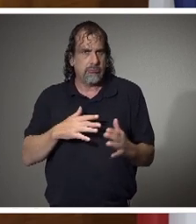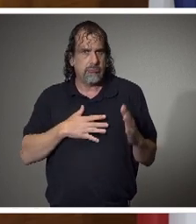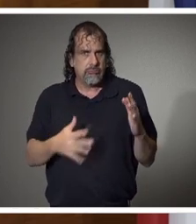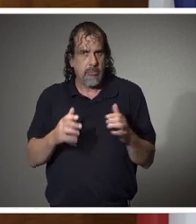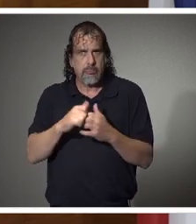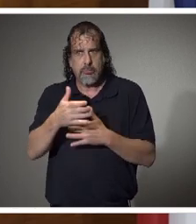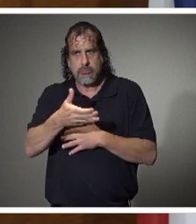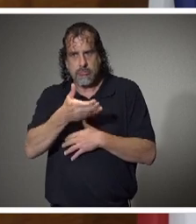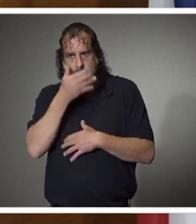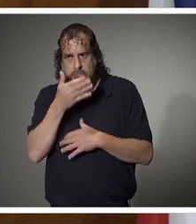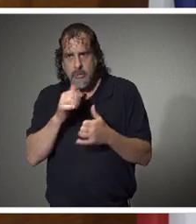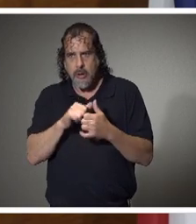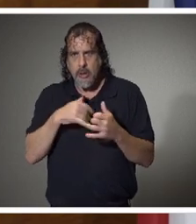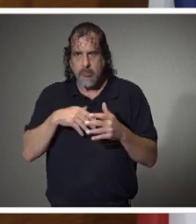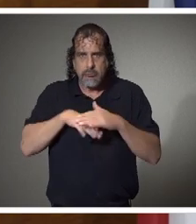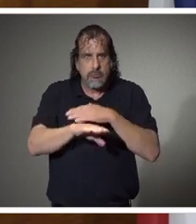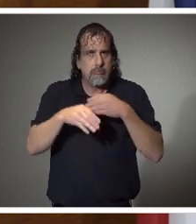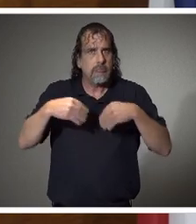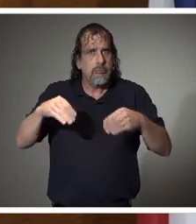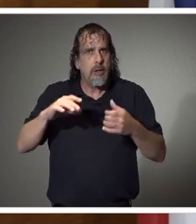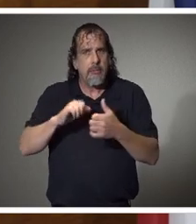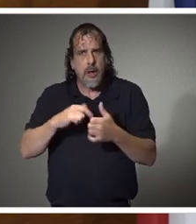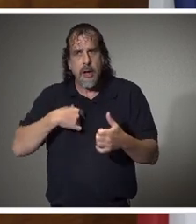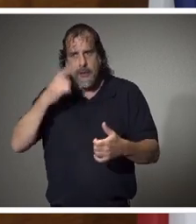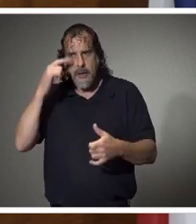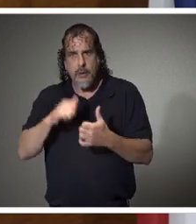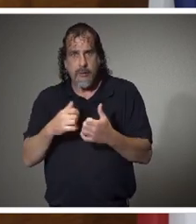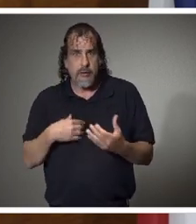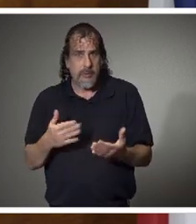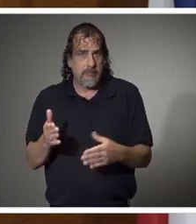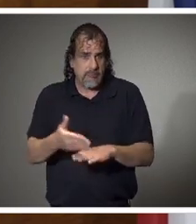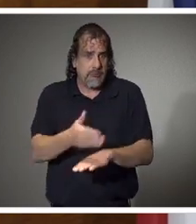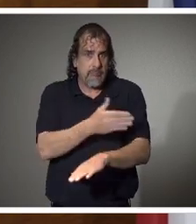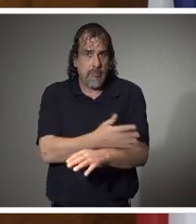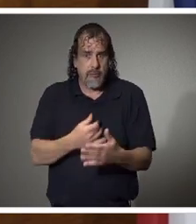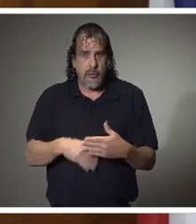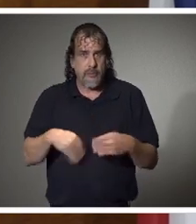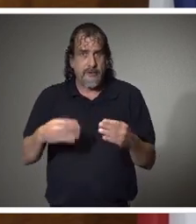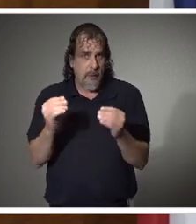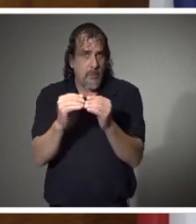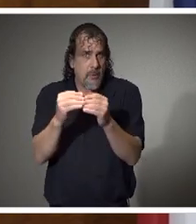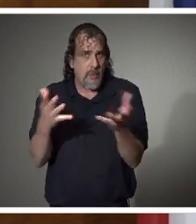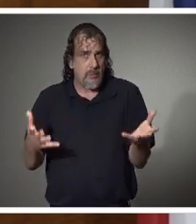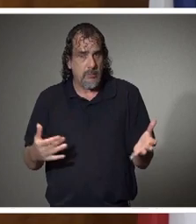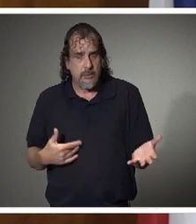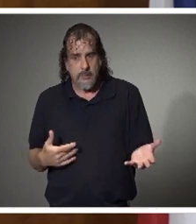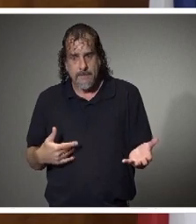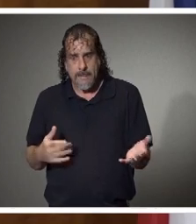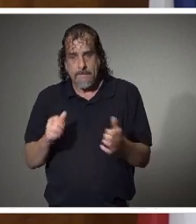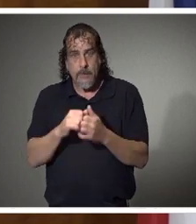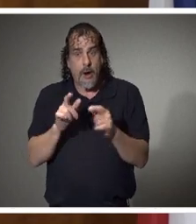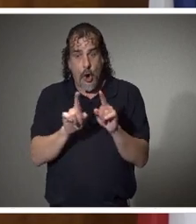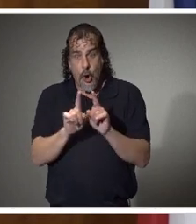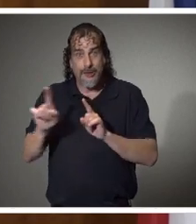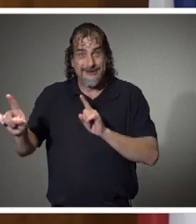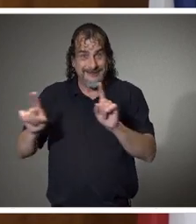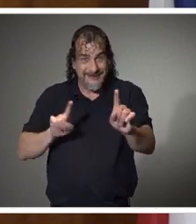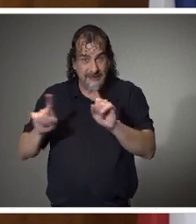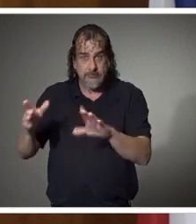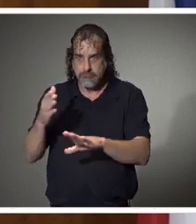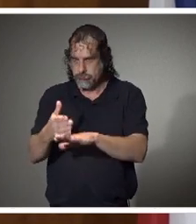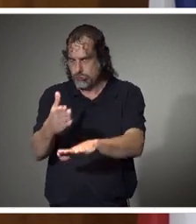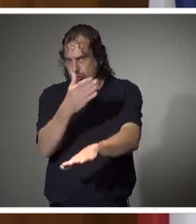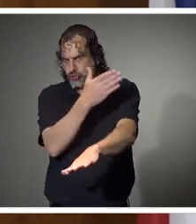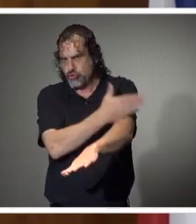wear masks in facilities, but I think we got to do better with masks. I do think we're doing significantly better with social distancing. I think we're doing